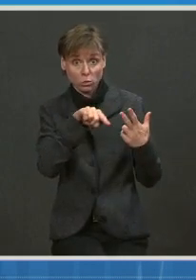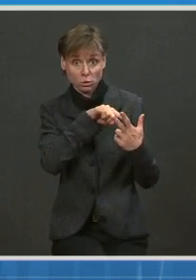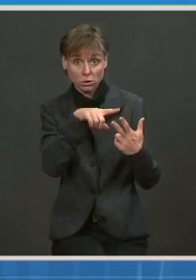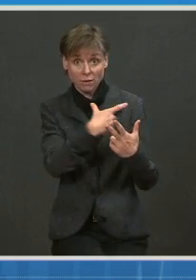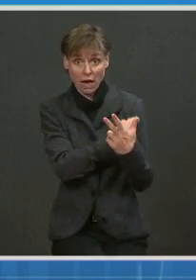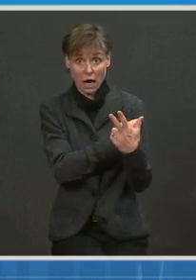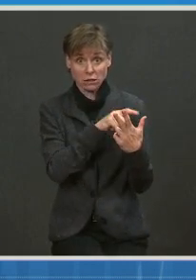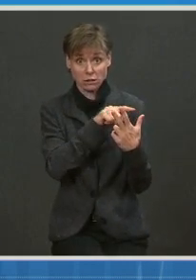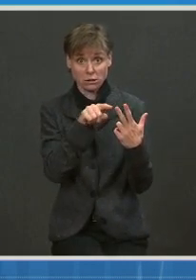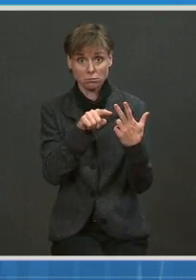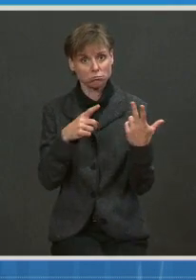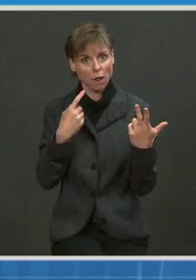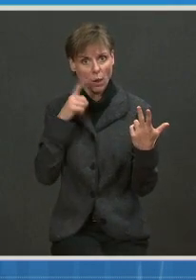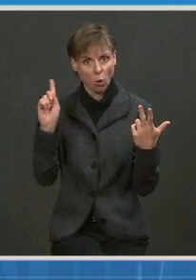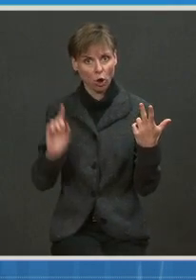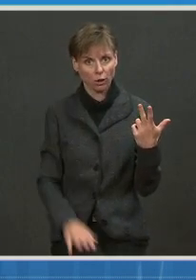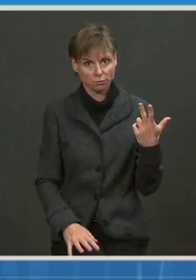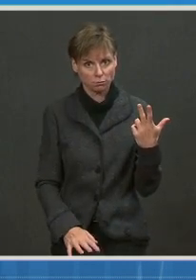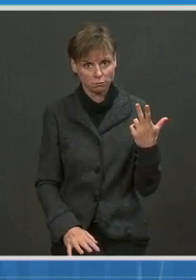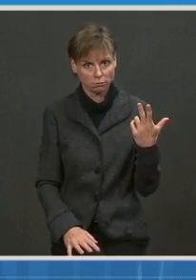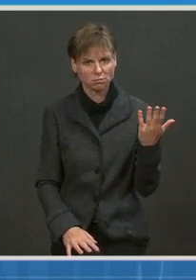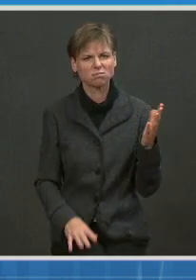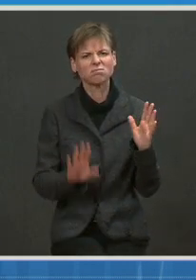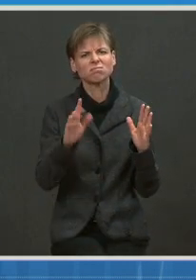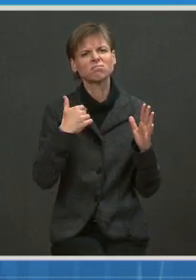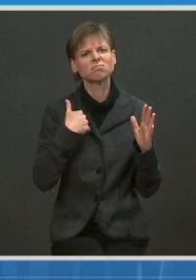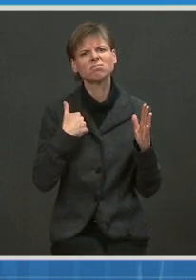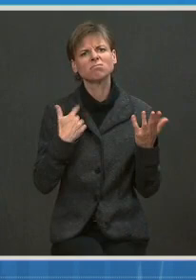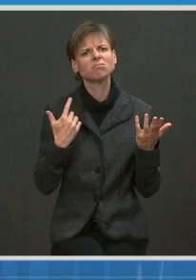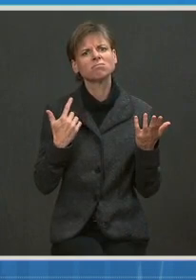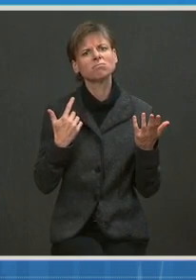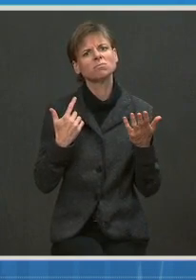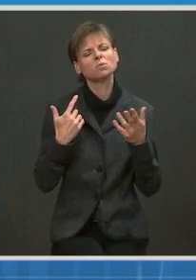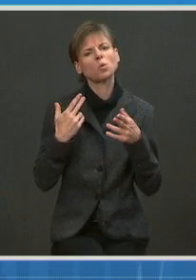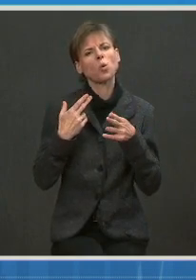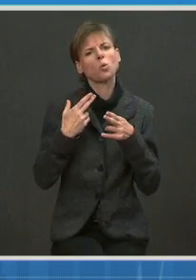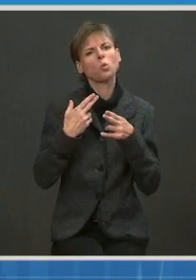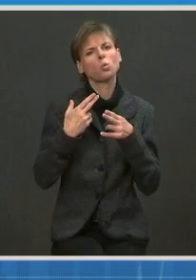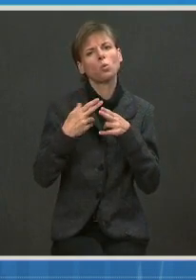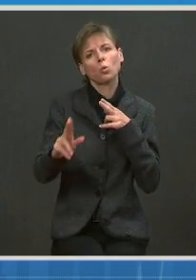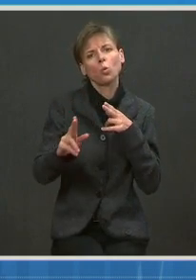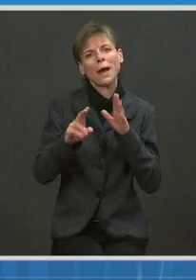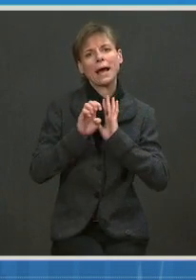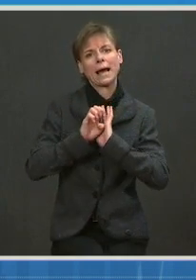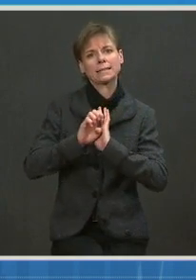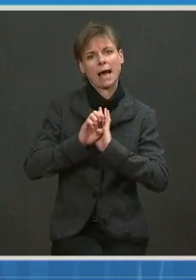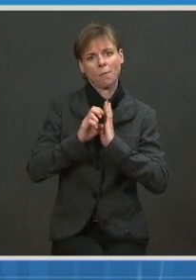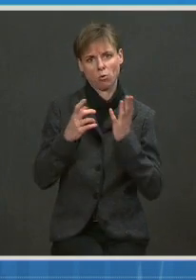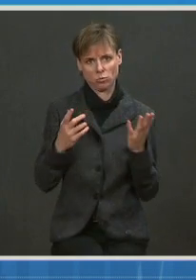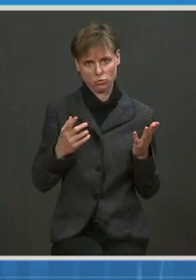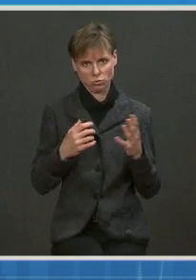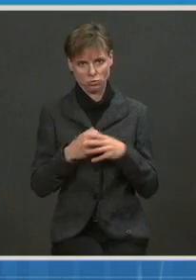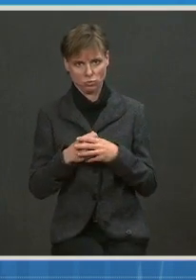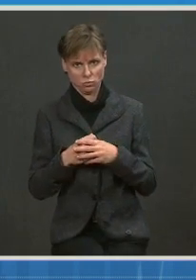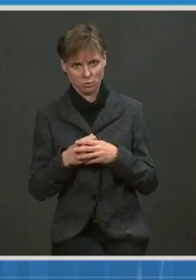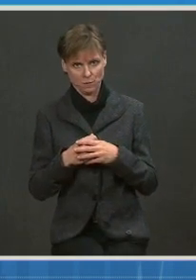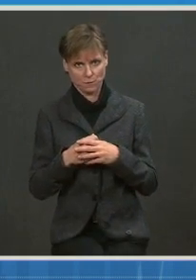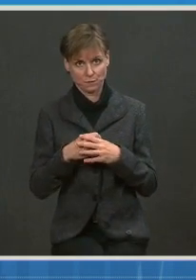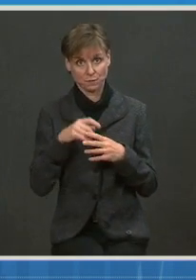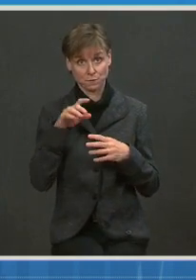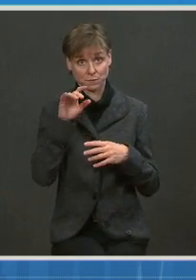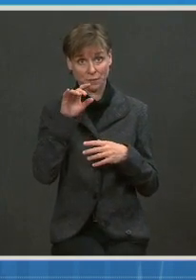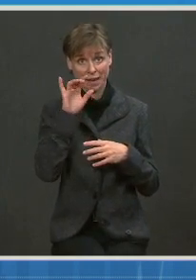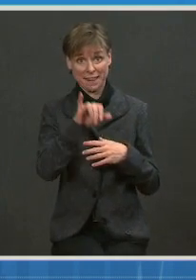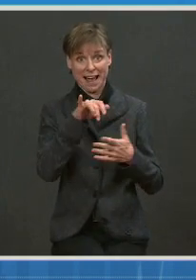mentioned are working. Let me give you just a couple of quick examples among several. This is a study